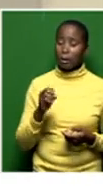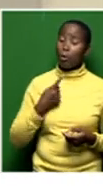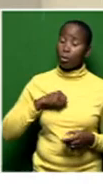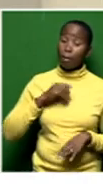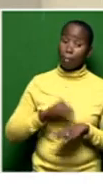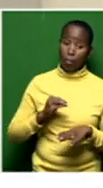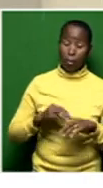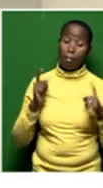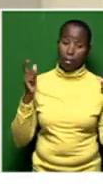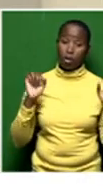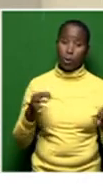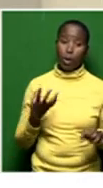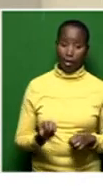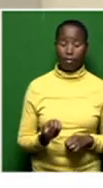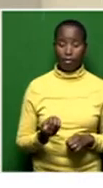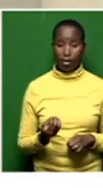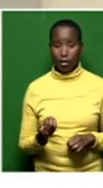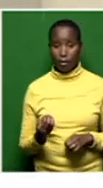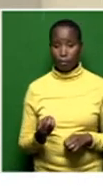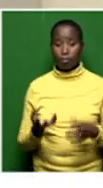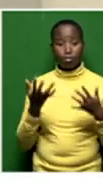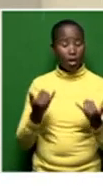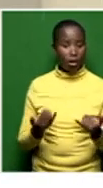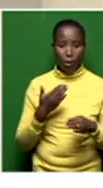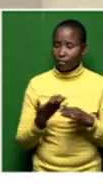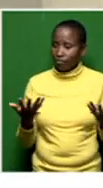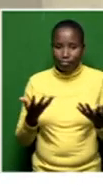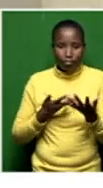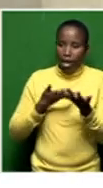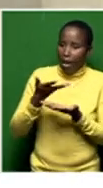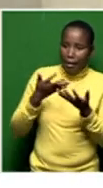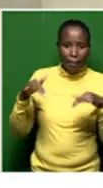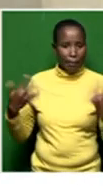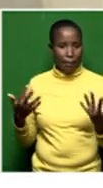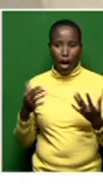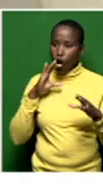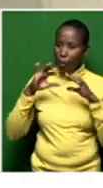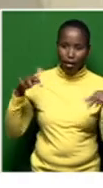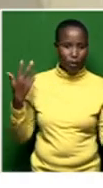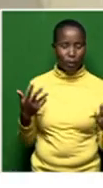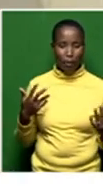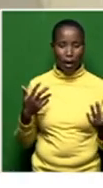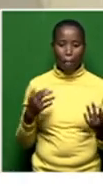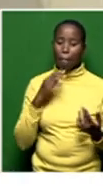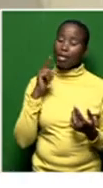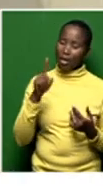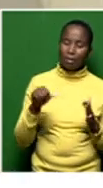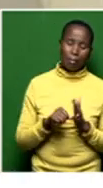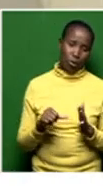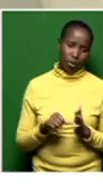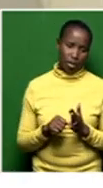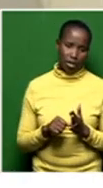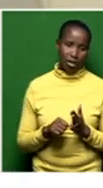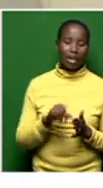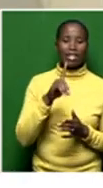And SAA management, as it stands, is not collaborating. They're not engaging. And we have said this is key to us. So the